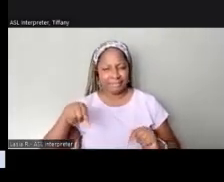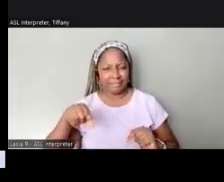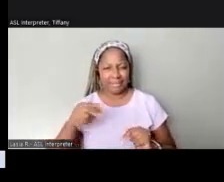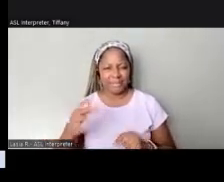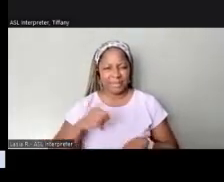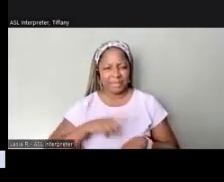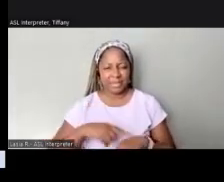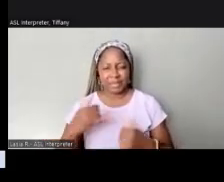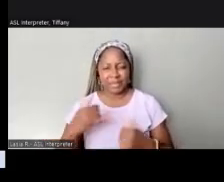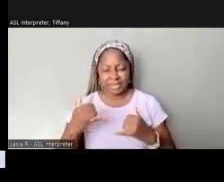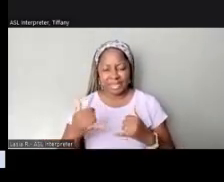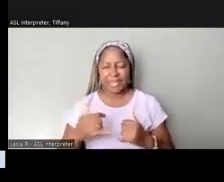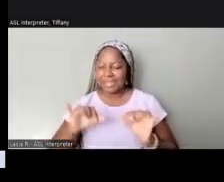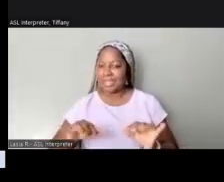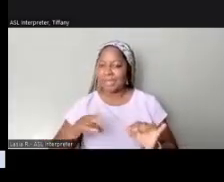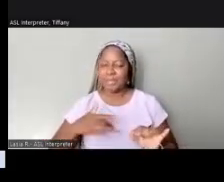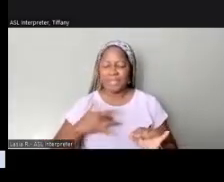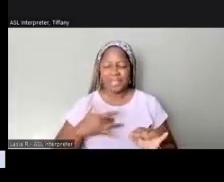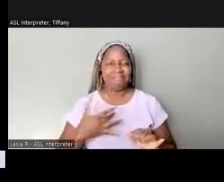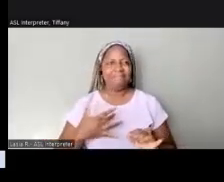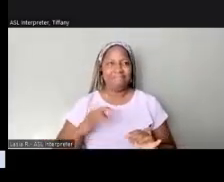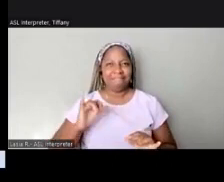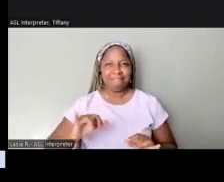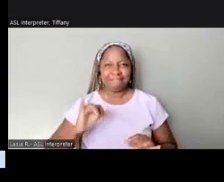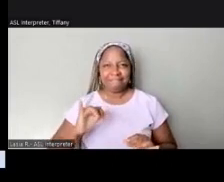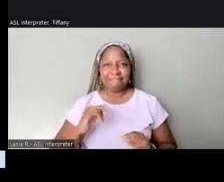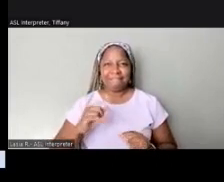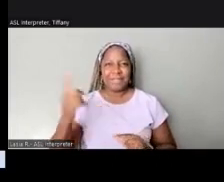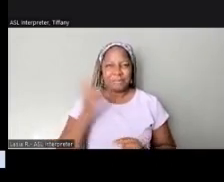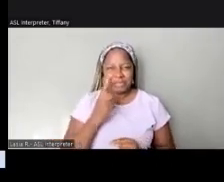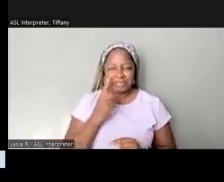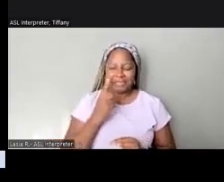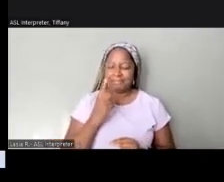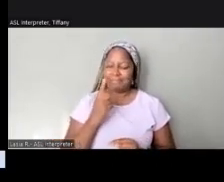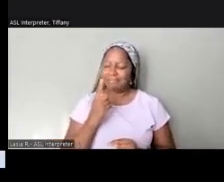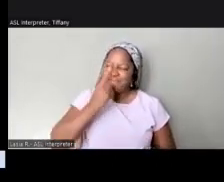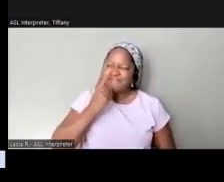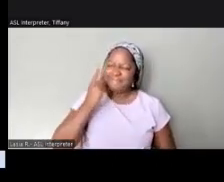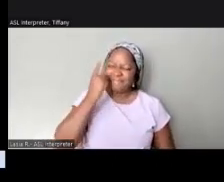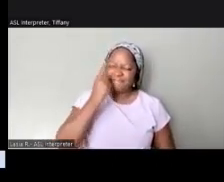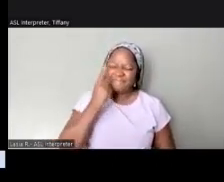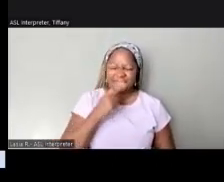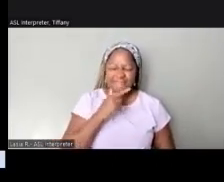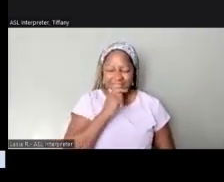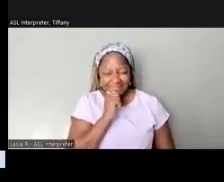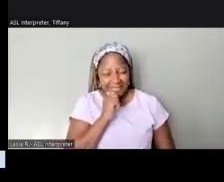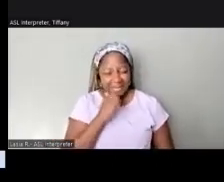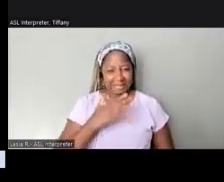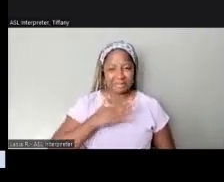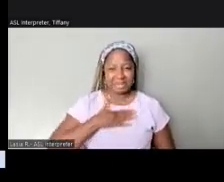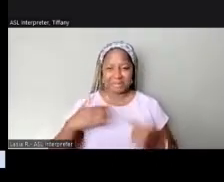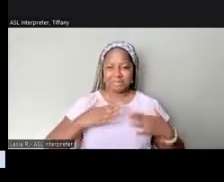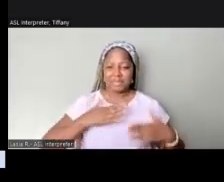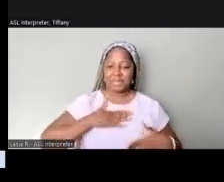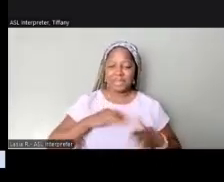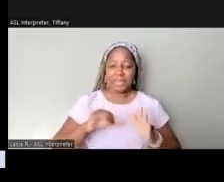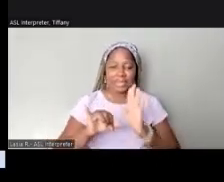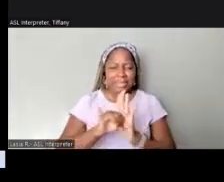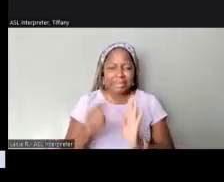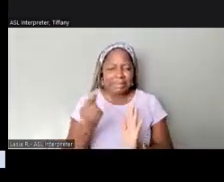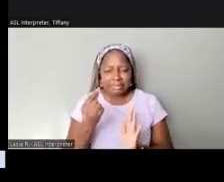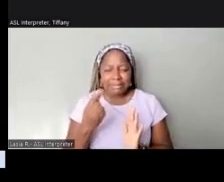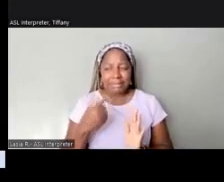this question and this reflection time. And I feel like each time I've had this reflection around my lived experiences and my identities,